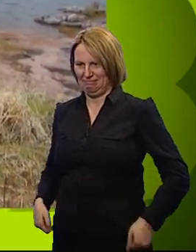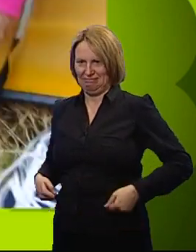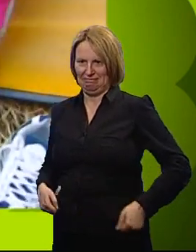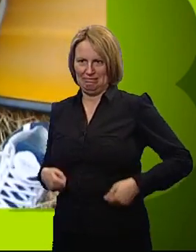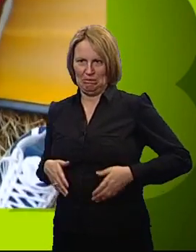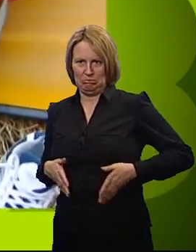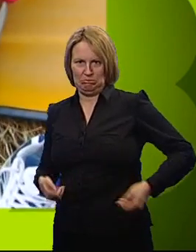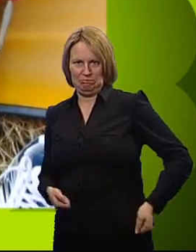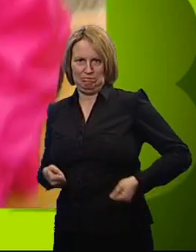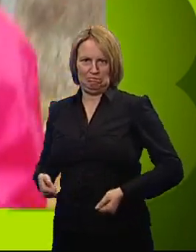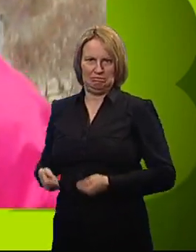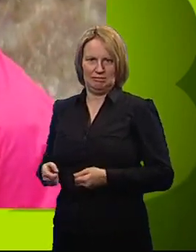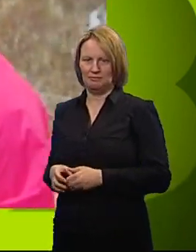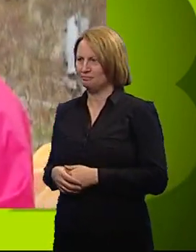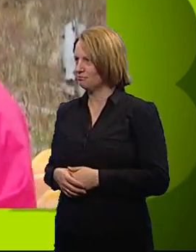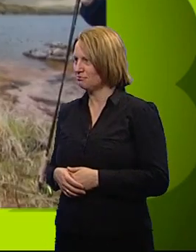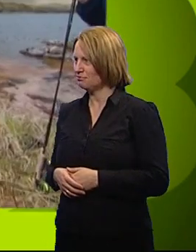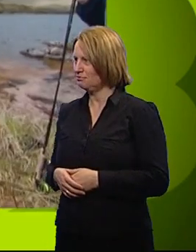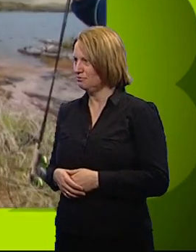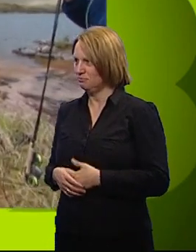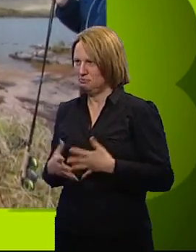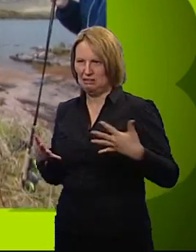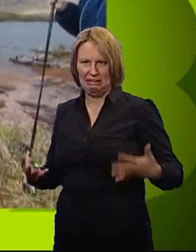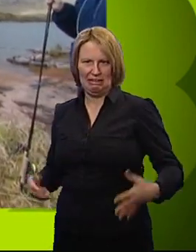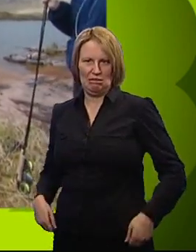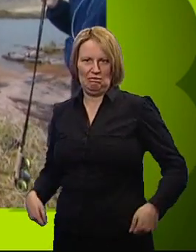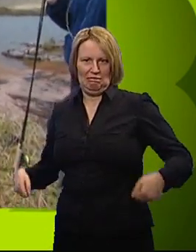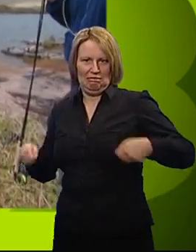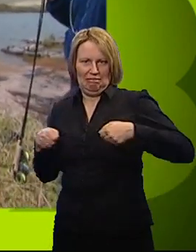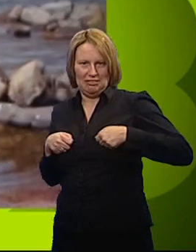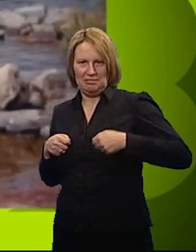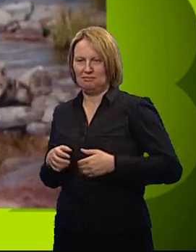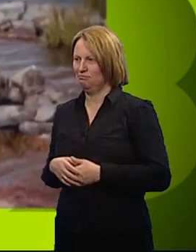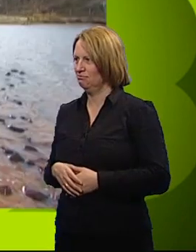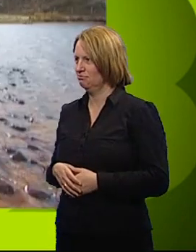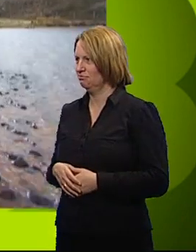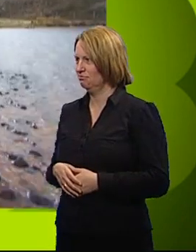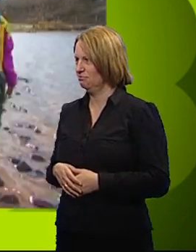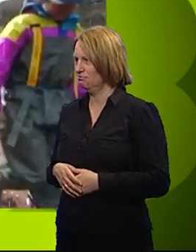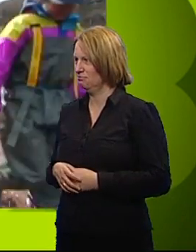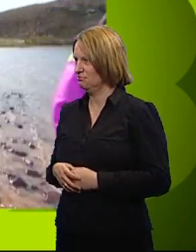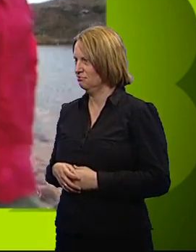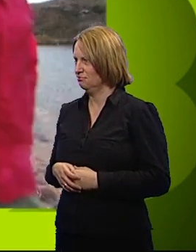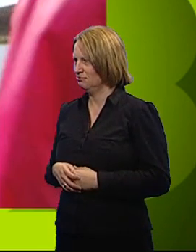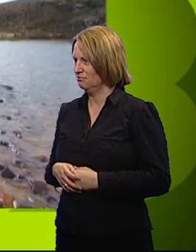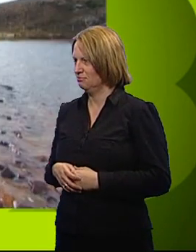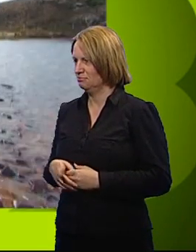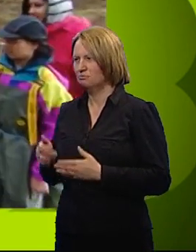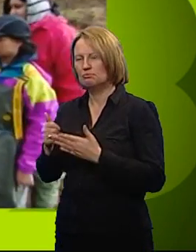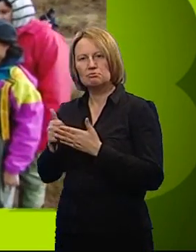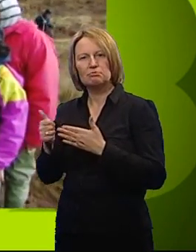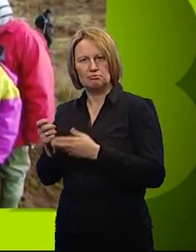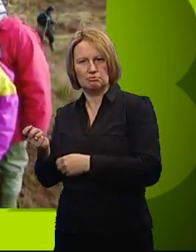Just look at them trying to get their waders on, first of all. These are absolutely massive for me! And what we've got here